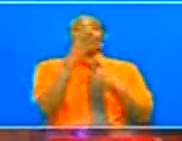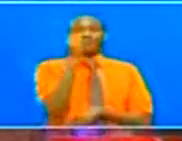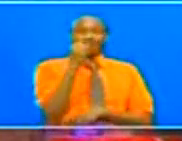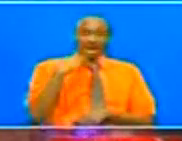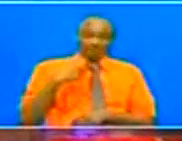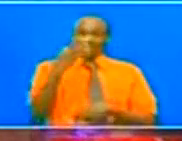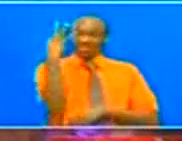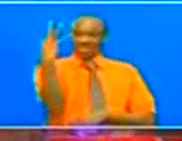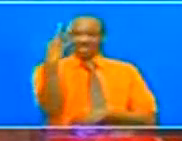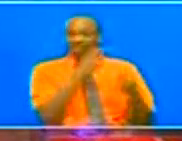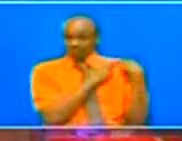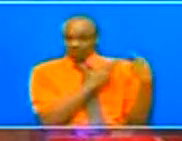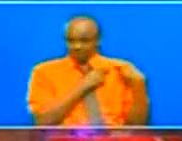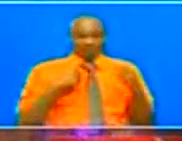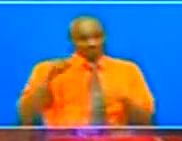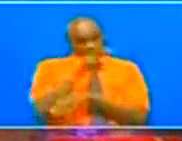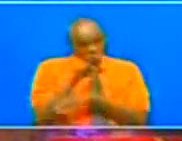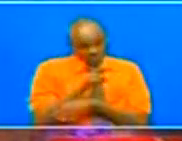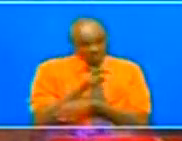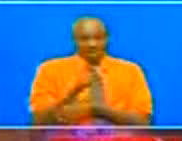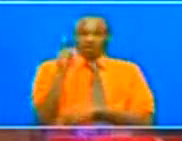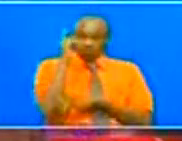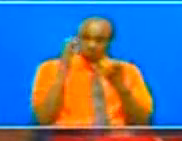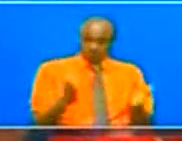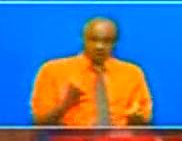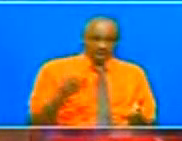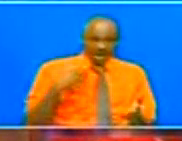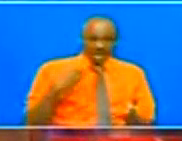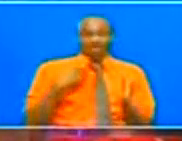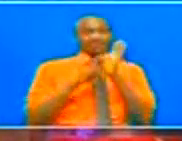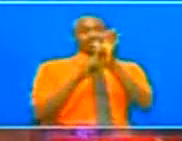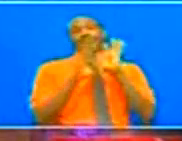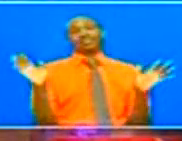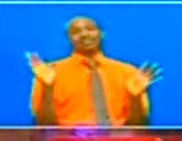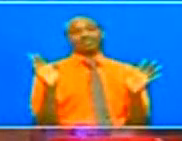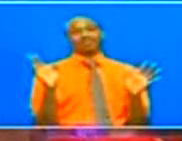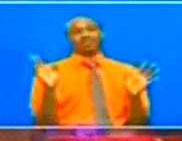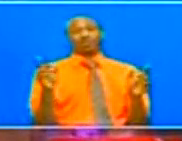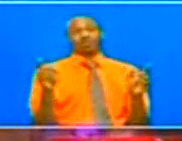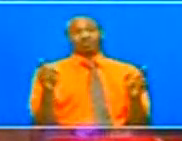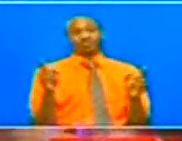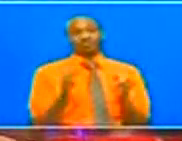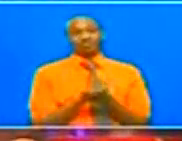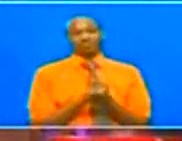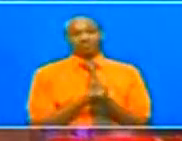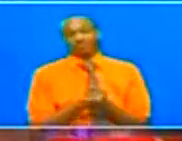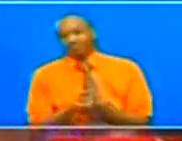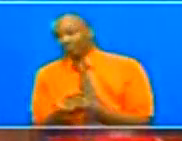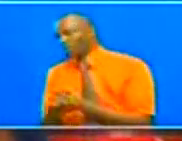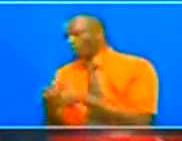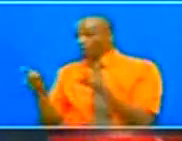mandates: oversight, legislation, representation. And he can also resign. On what